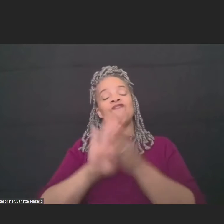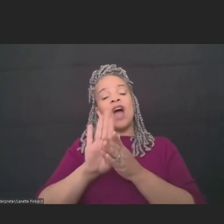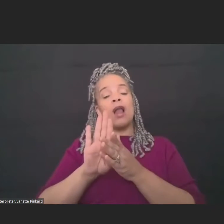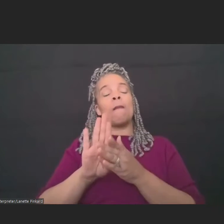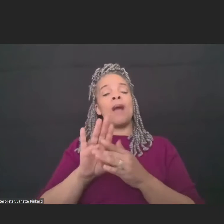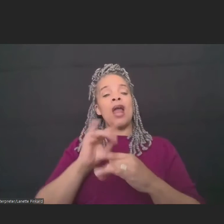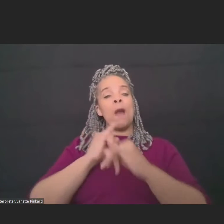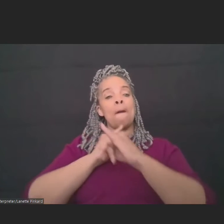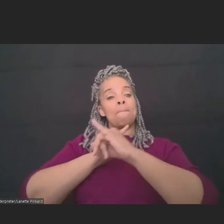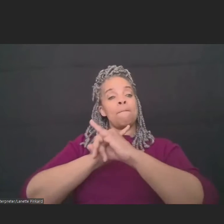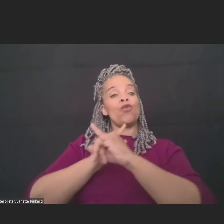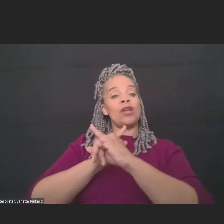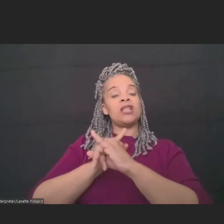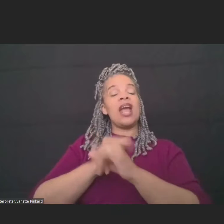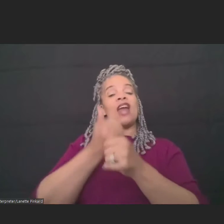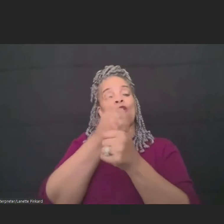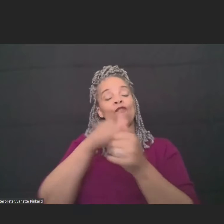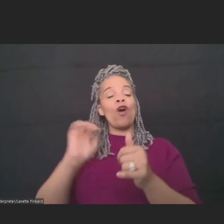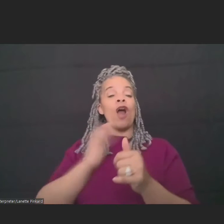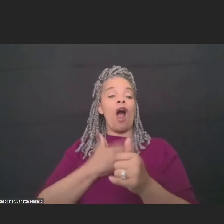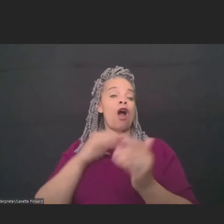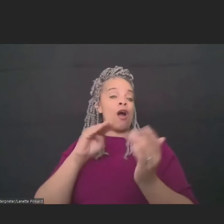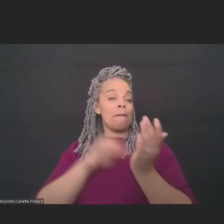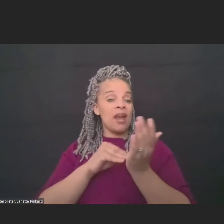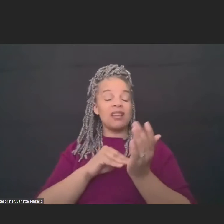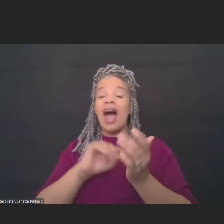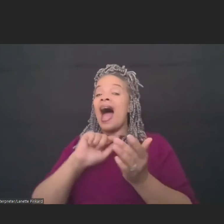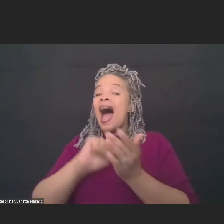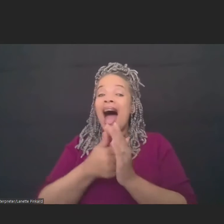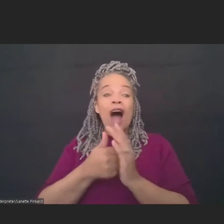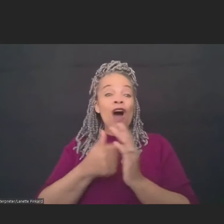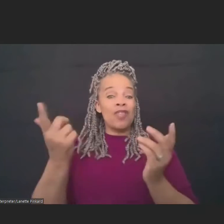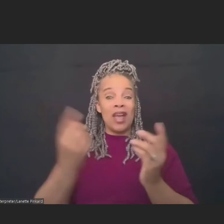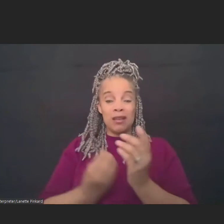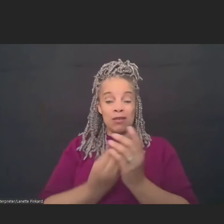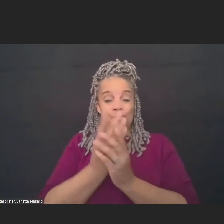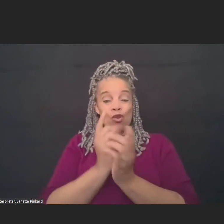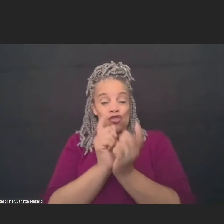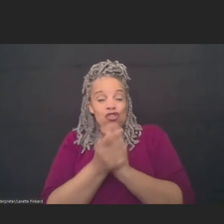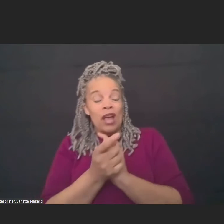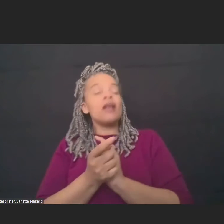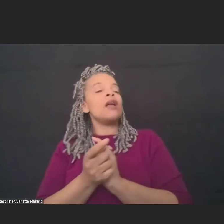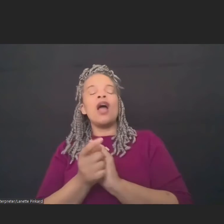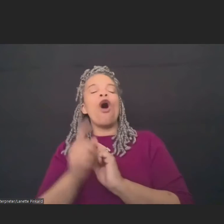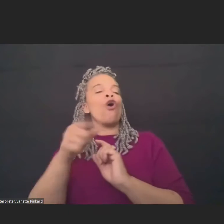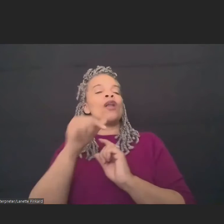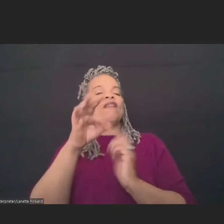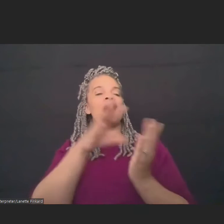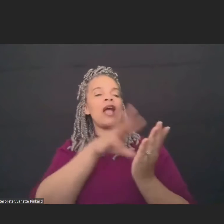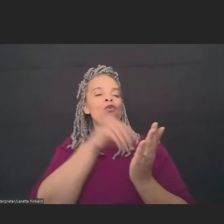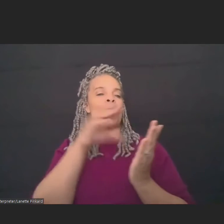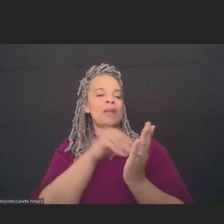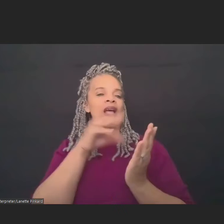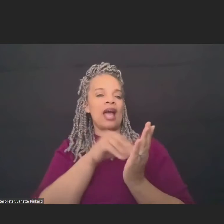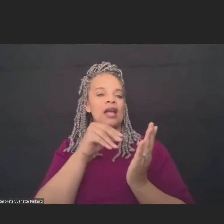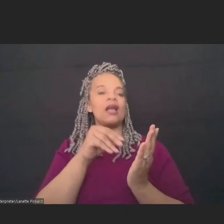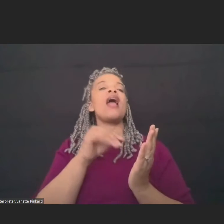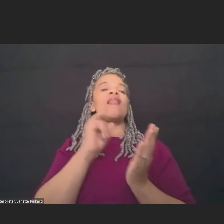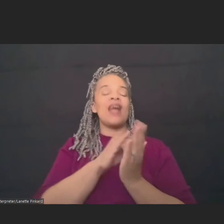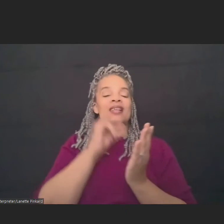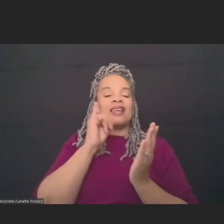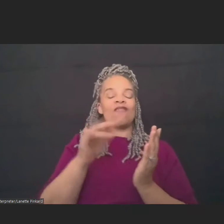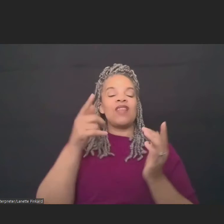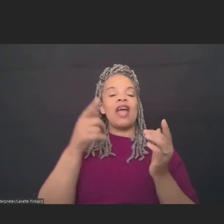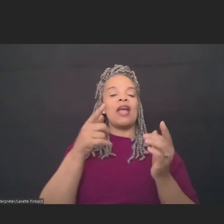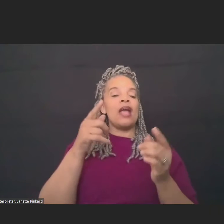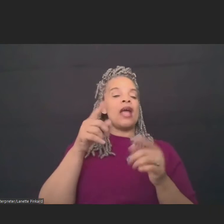drugs. And the only way that they mutate is if they replicate. And the only way they replicate is if they infect somebody and